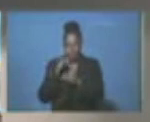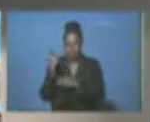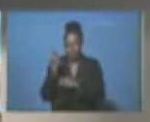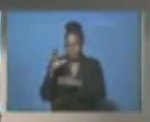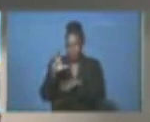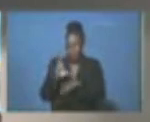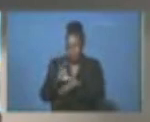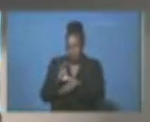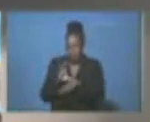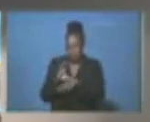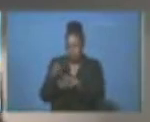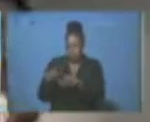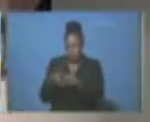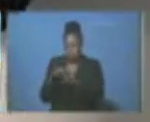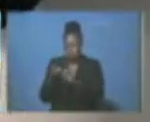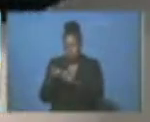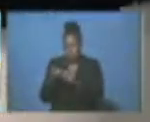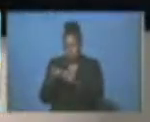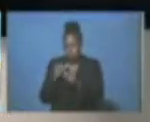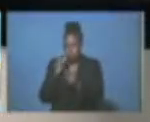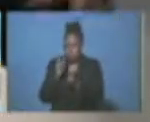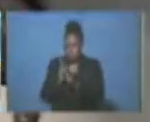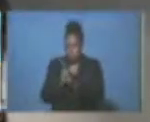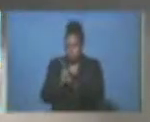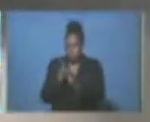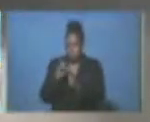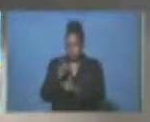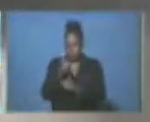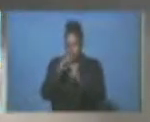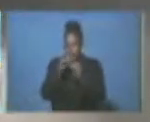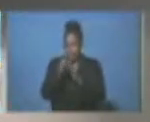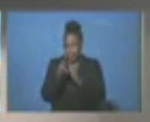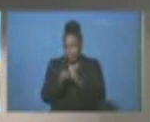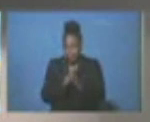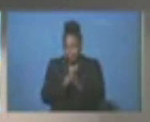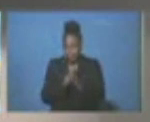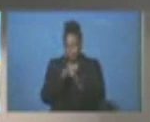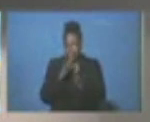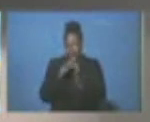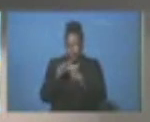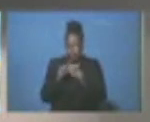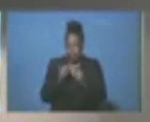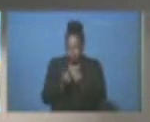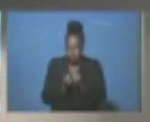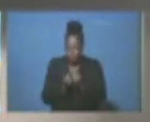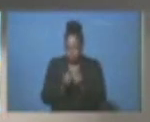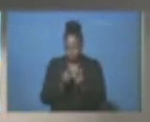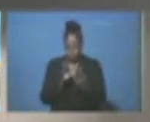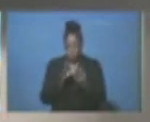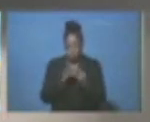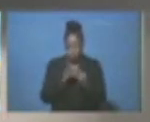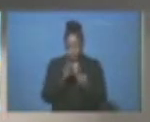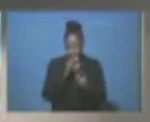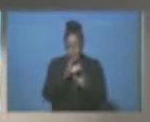are the meetings that are upcoming, but those aren't the only meetings they have met with. They have met with organizations, they've met with women's groups, they've met with